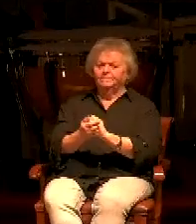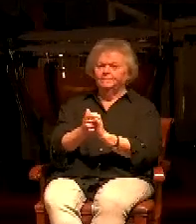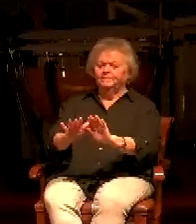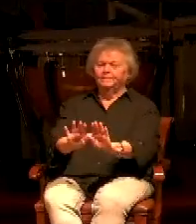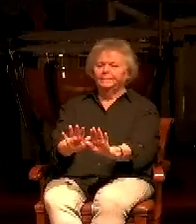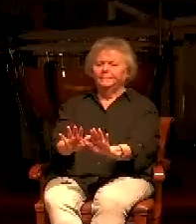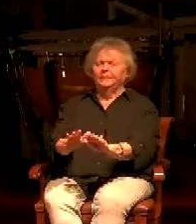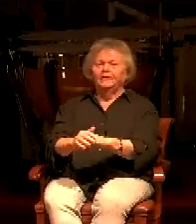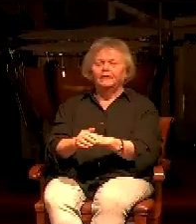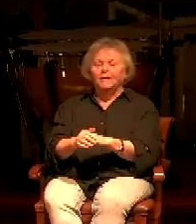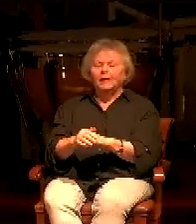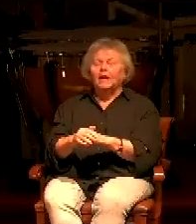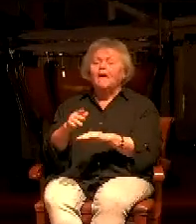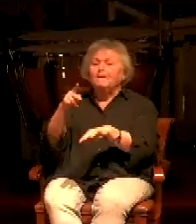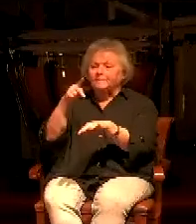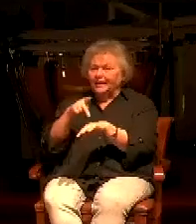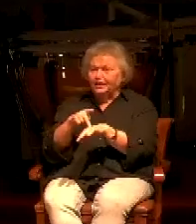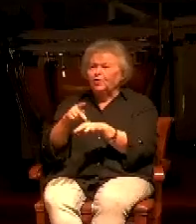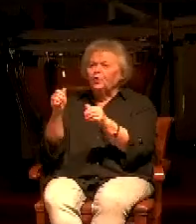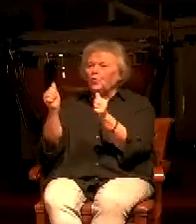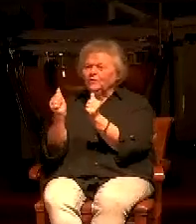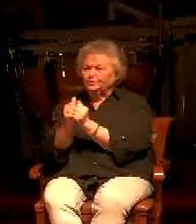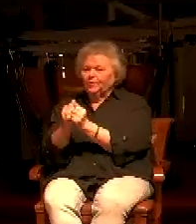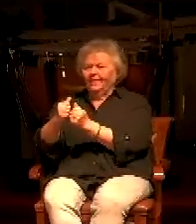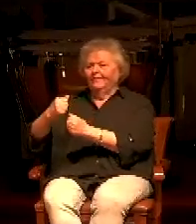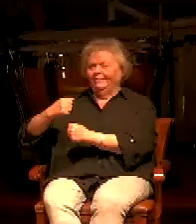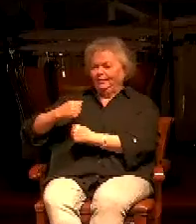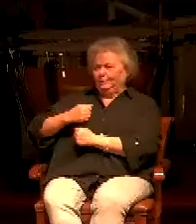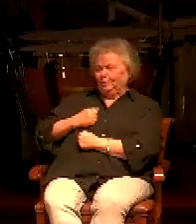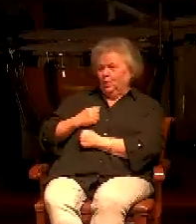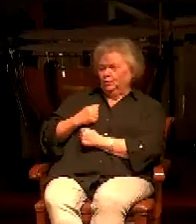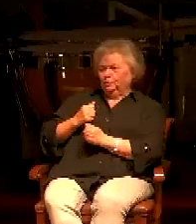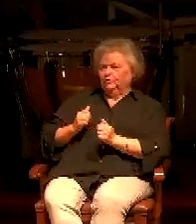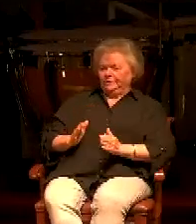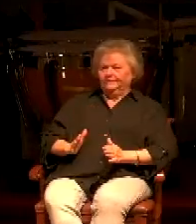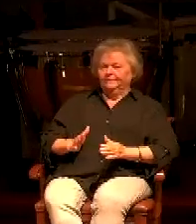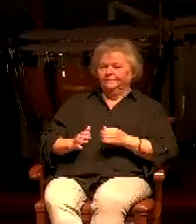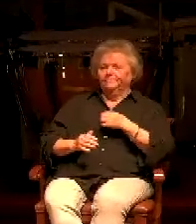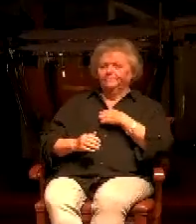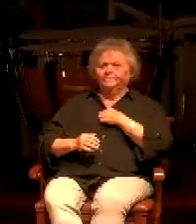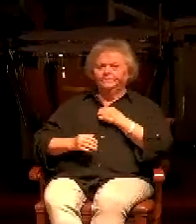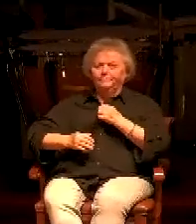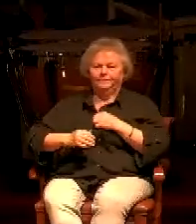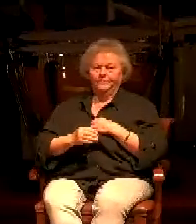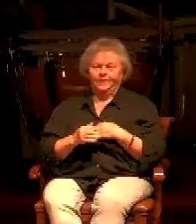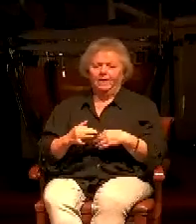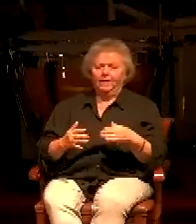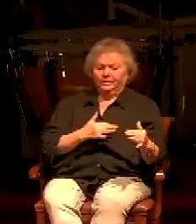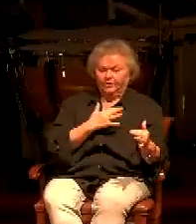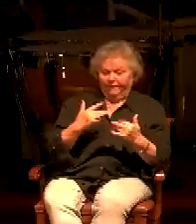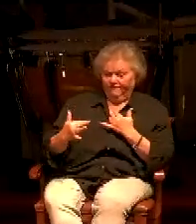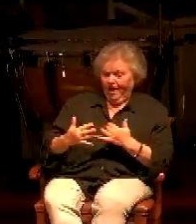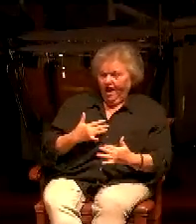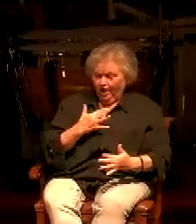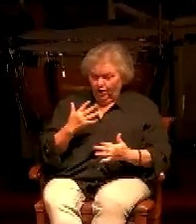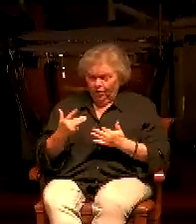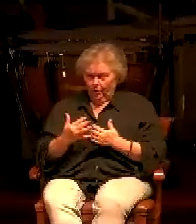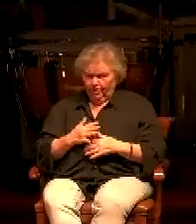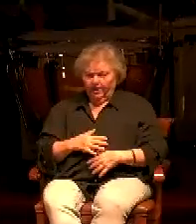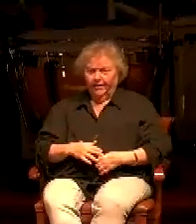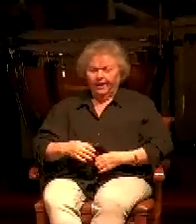also with them. Now, a charcoal fire is lit, and it's smoking and filling up the